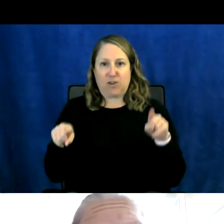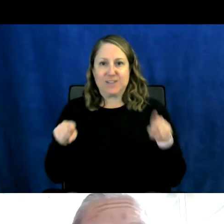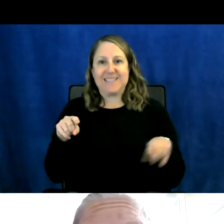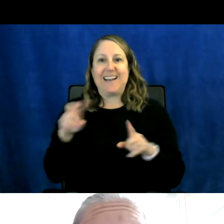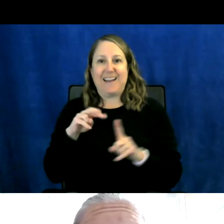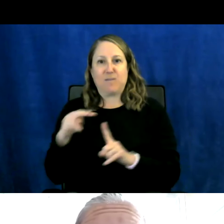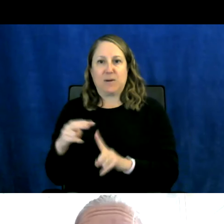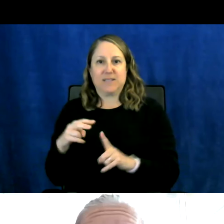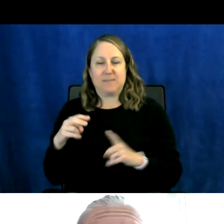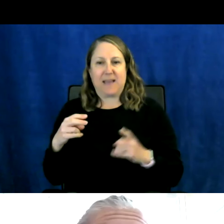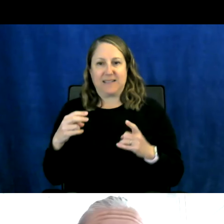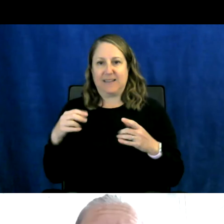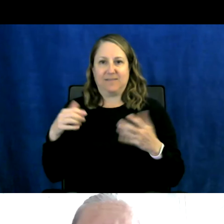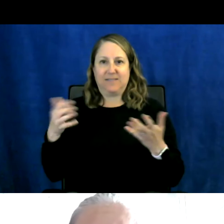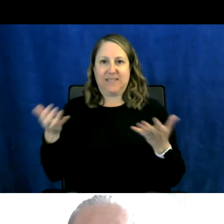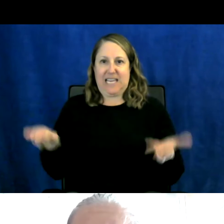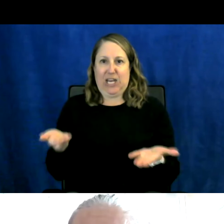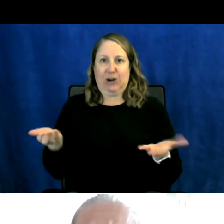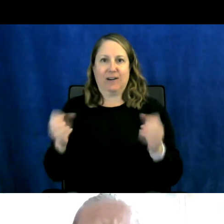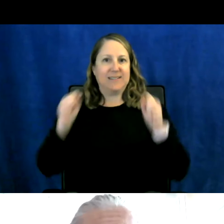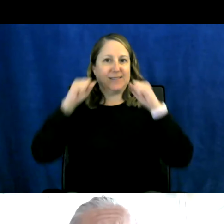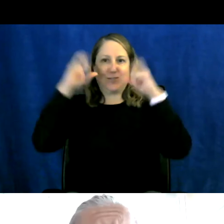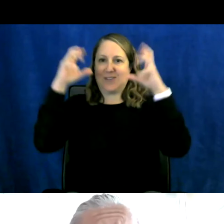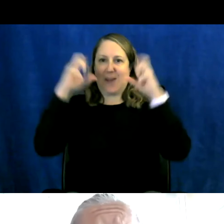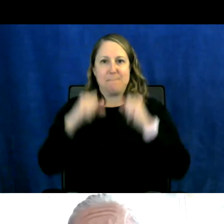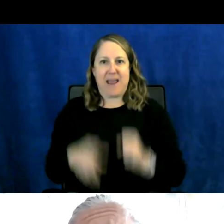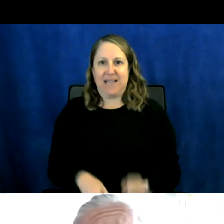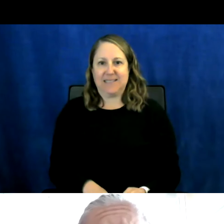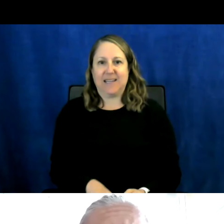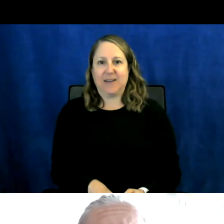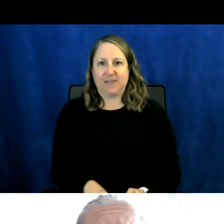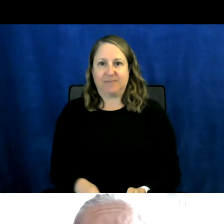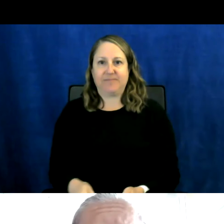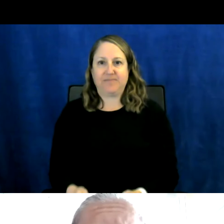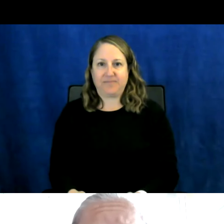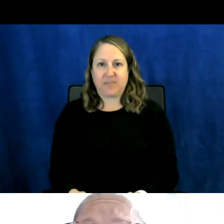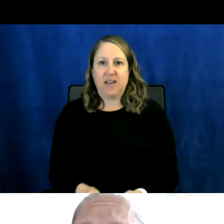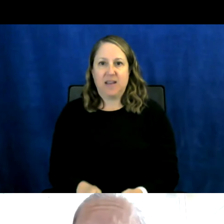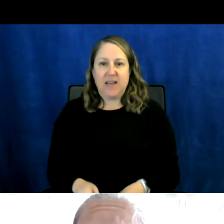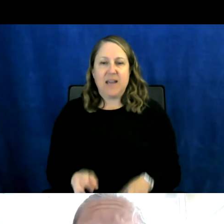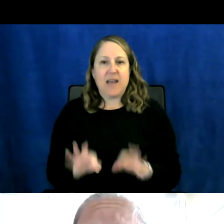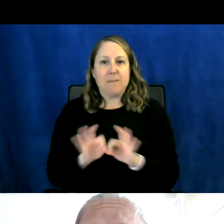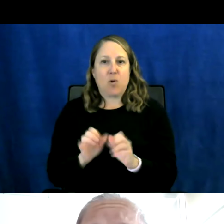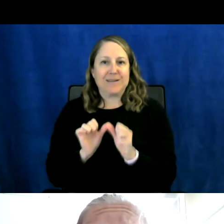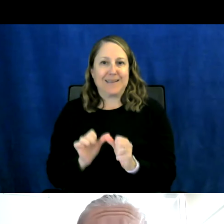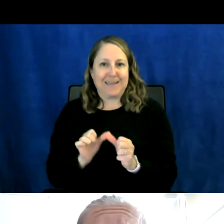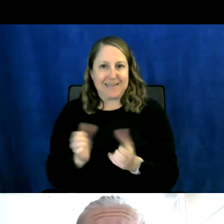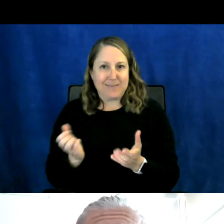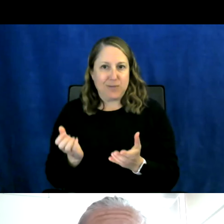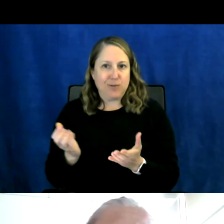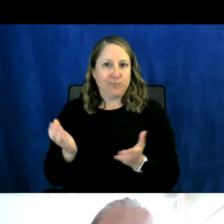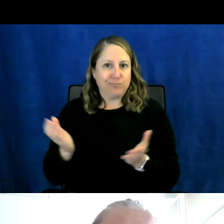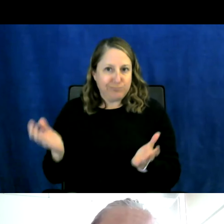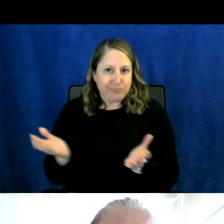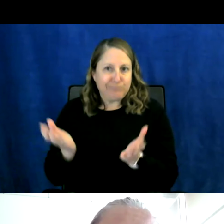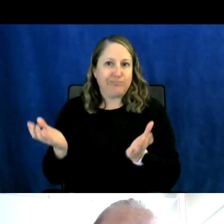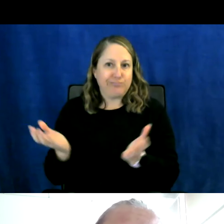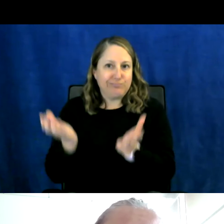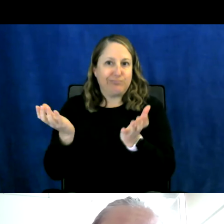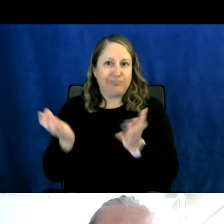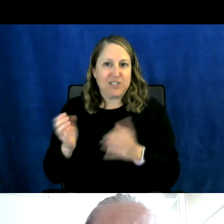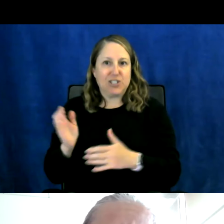unlike any. And so it is just incredibly important to keep lifting up the voices that you all bring to the table.